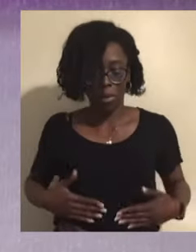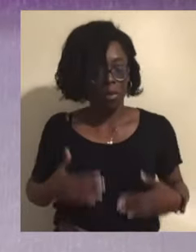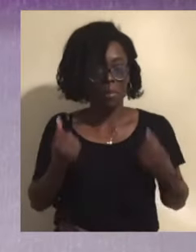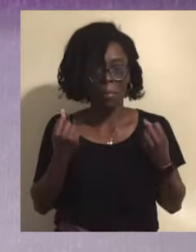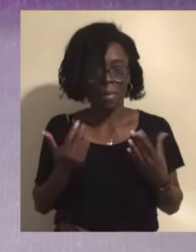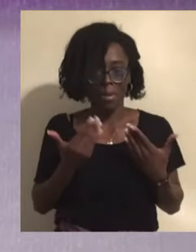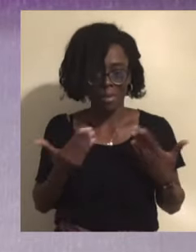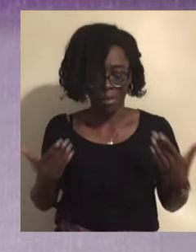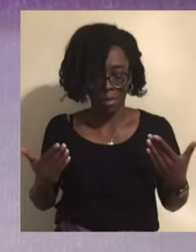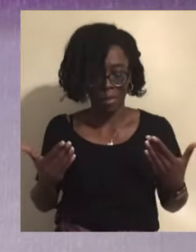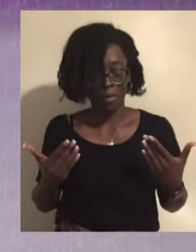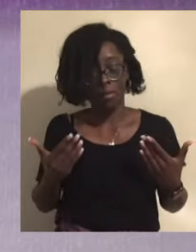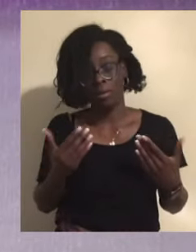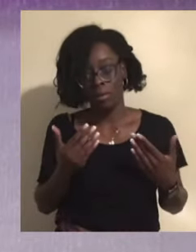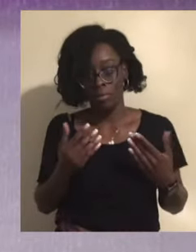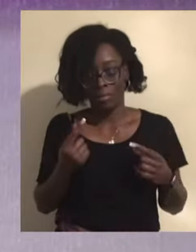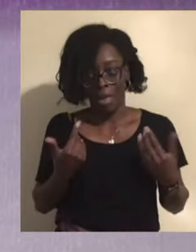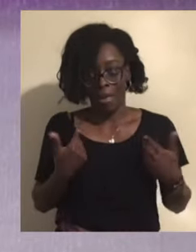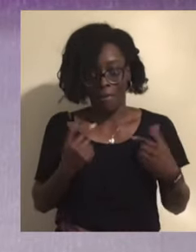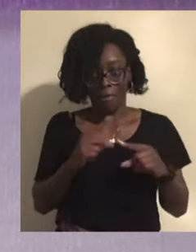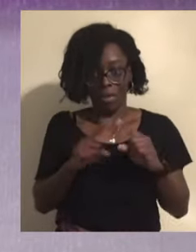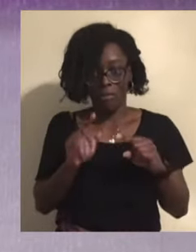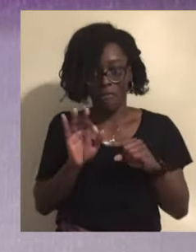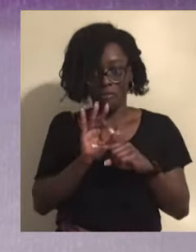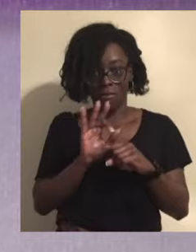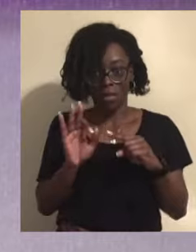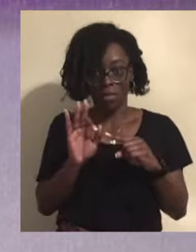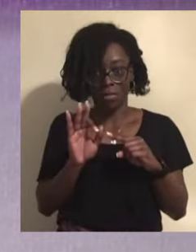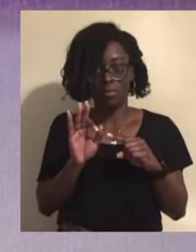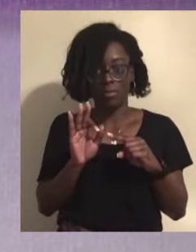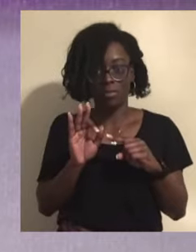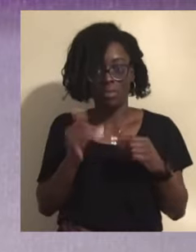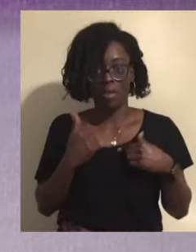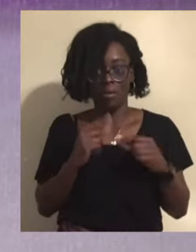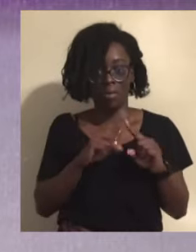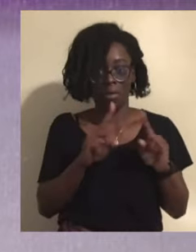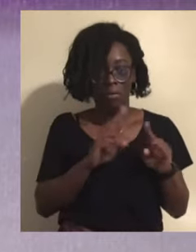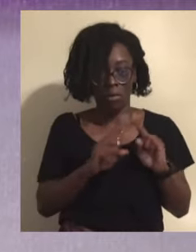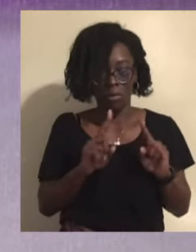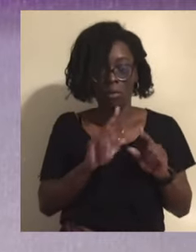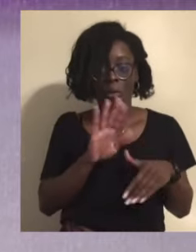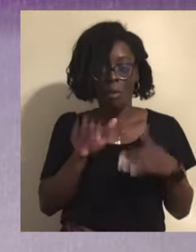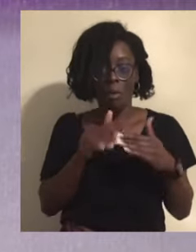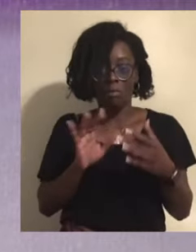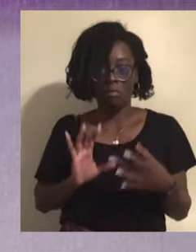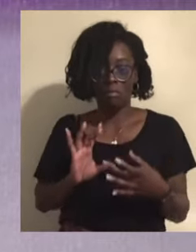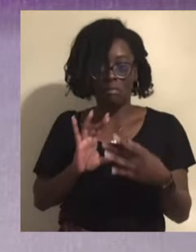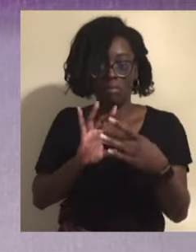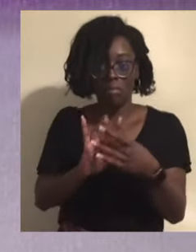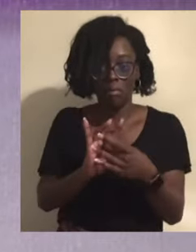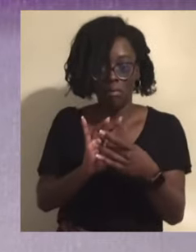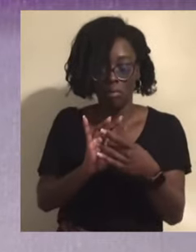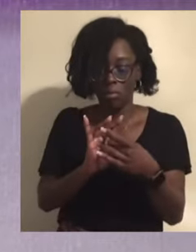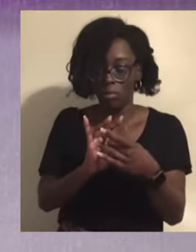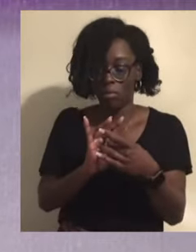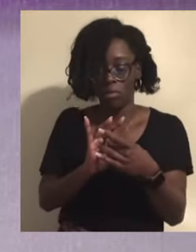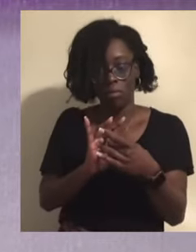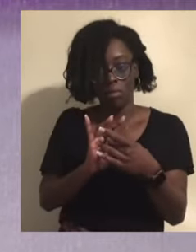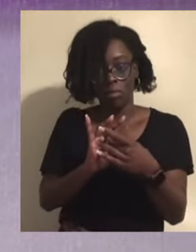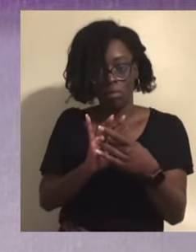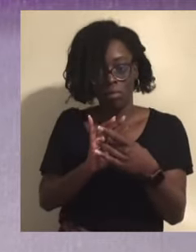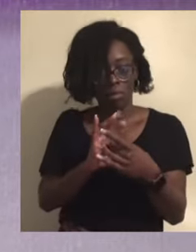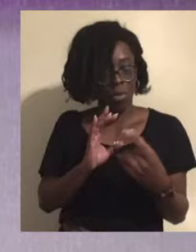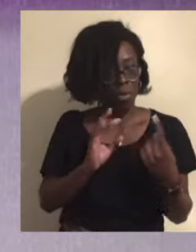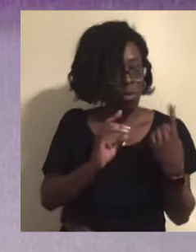works interdependently one with the other, that one is an eye and one is an ear. And God was